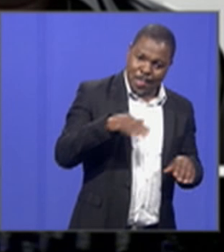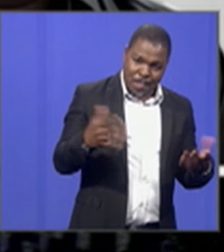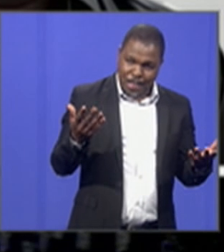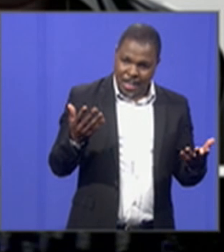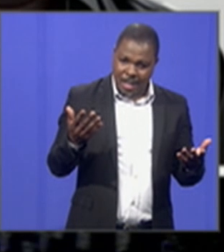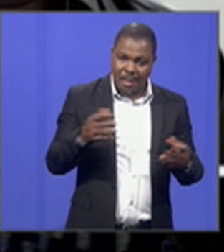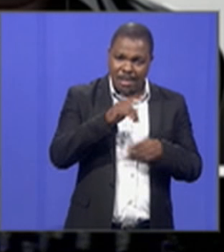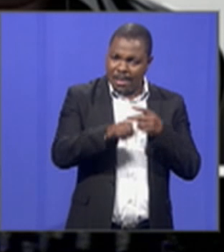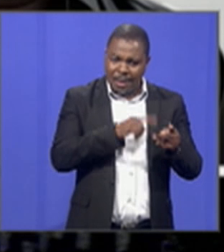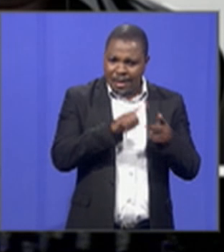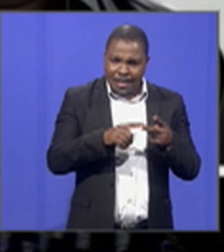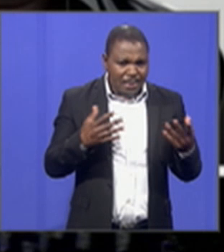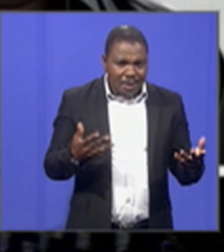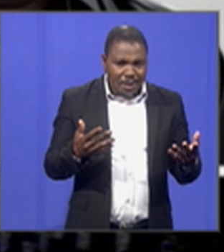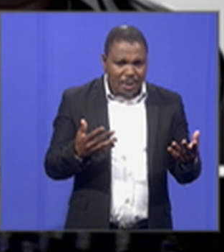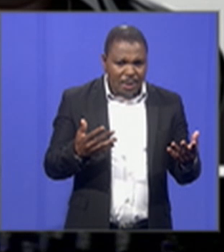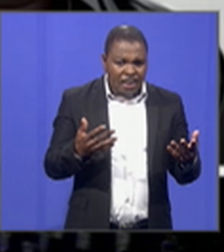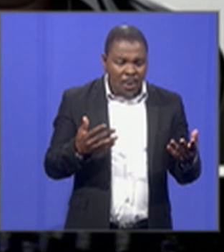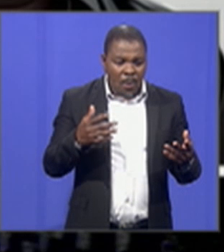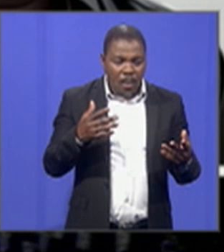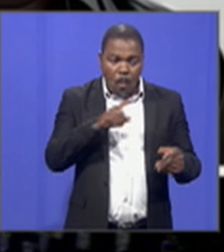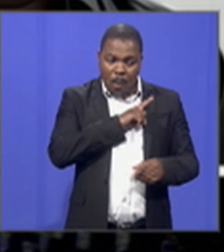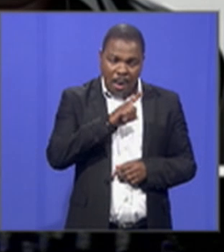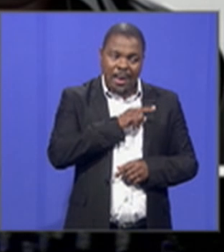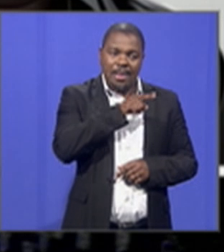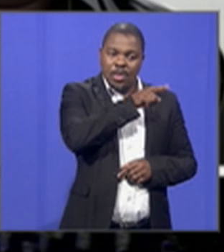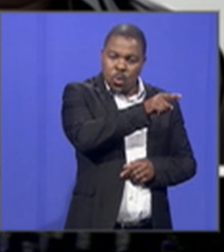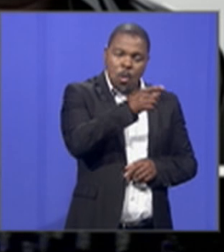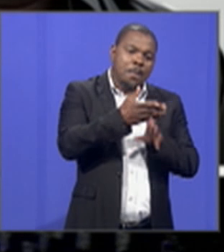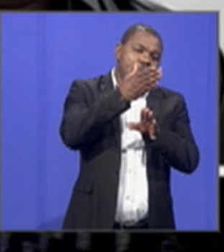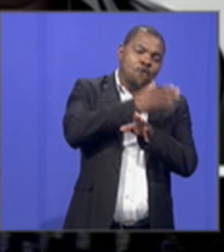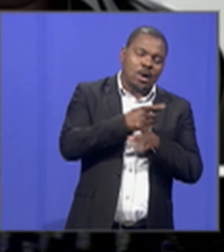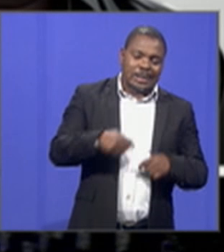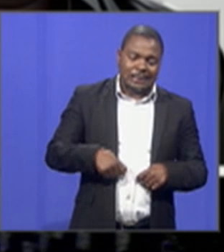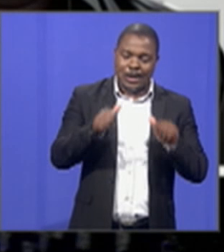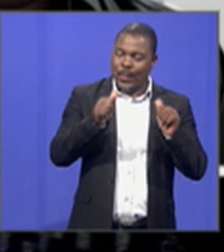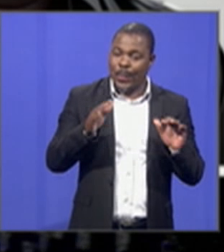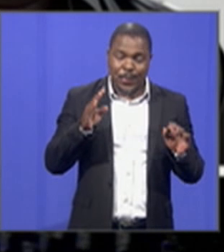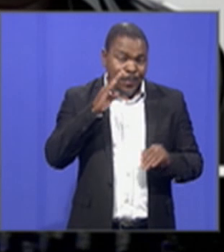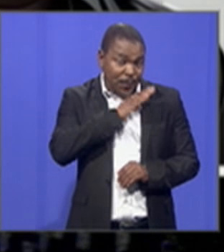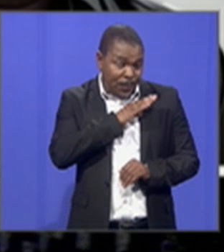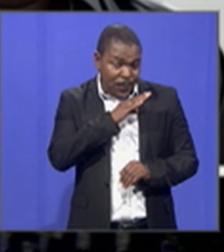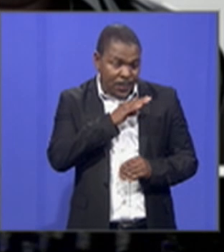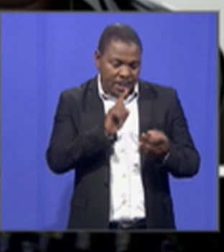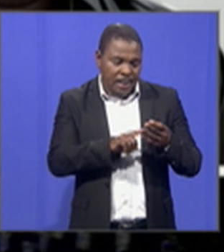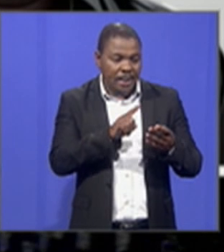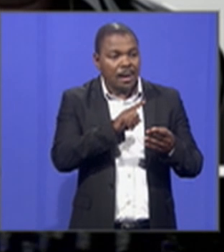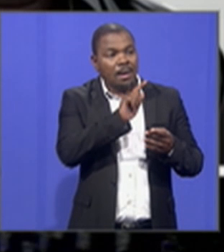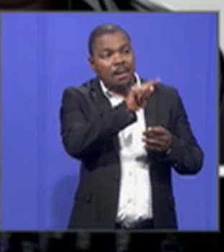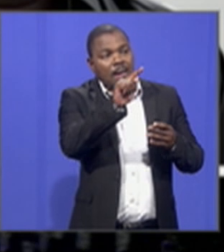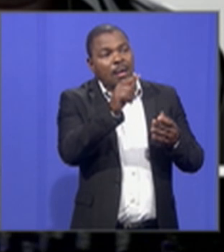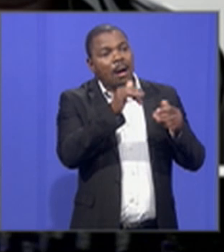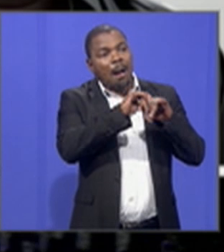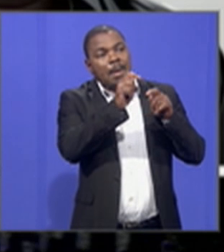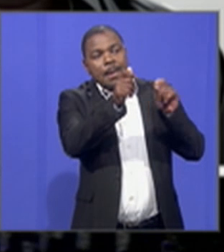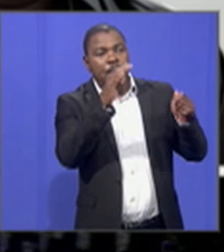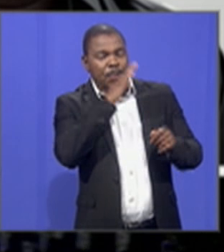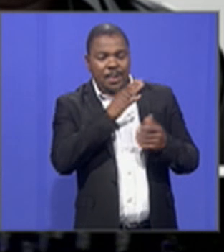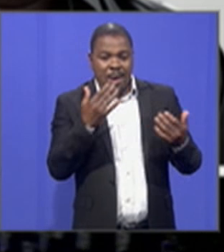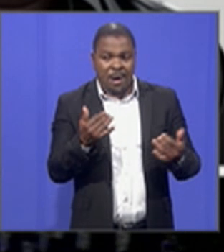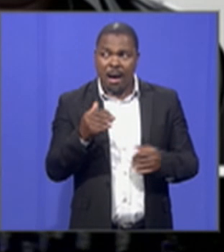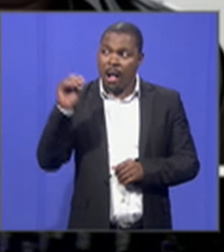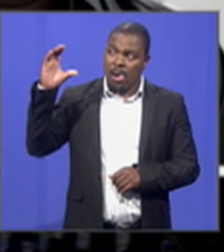ka morago ga fao e le ka lebaka la gore ga sanka mohlomongwe la šomiša mašeleng gabotse ge e šita le go lefela ba ditirelo na seo